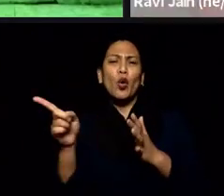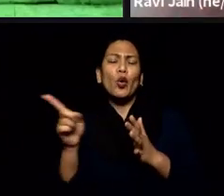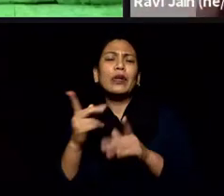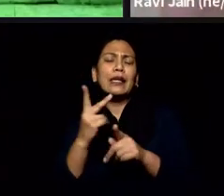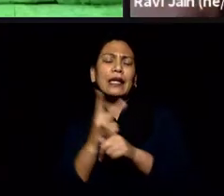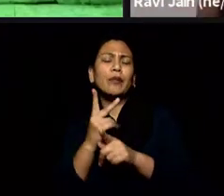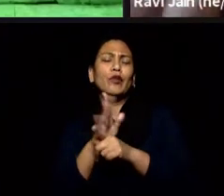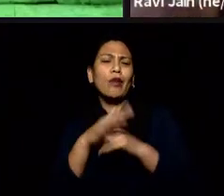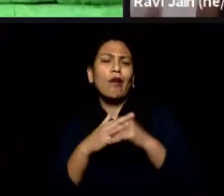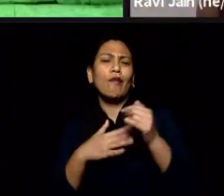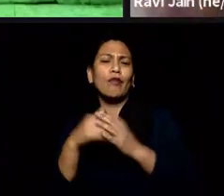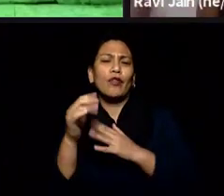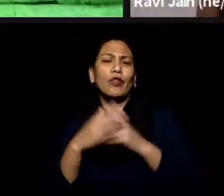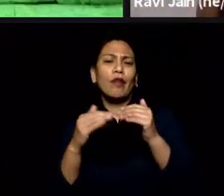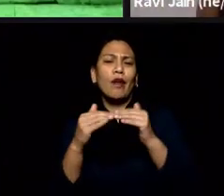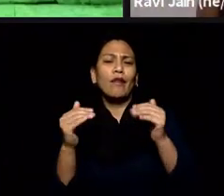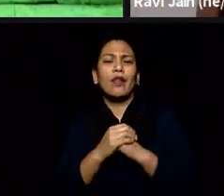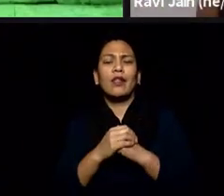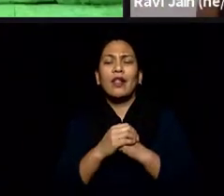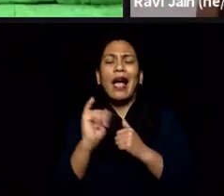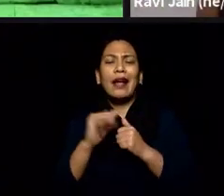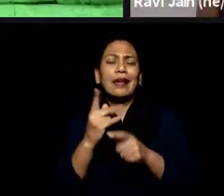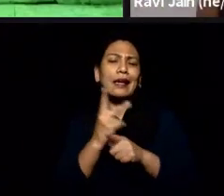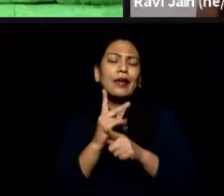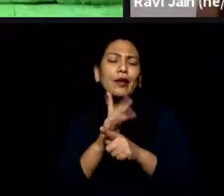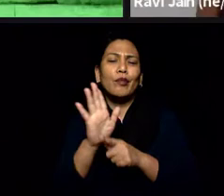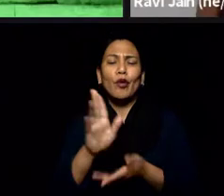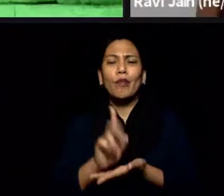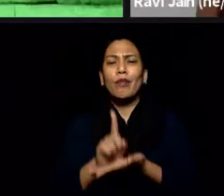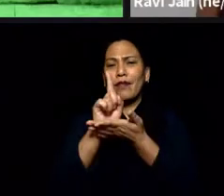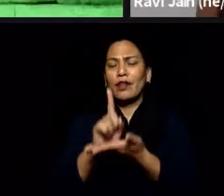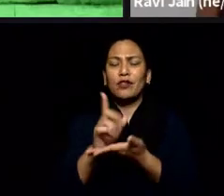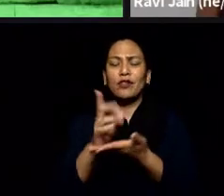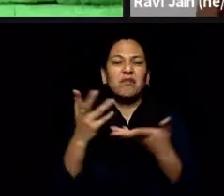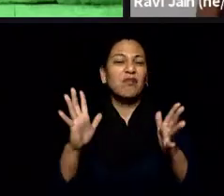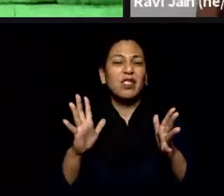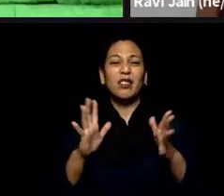and reaffirm the power and privilege that you have.